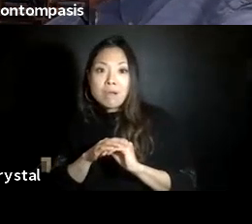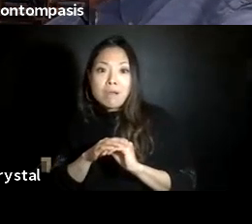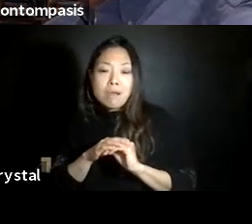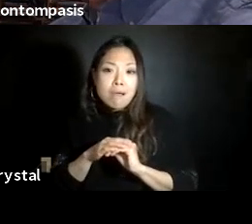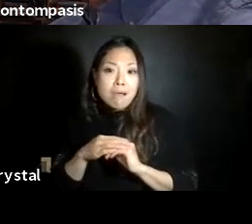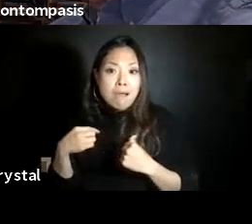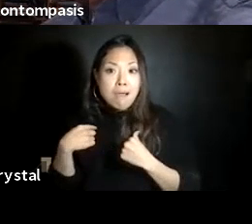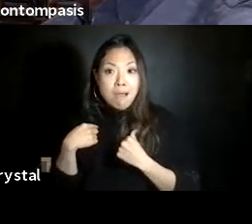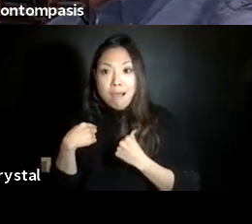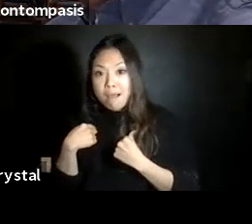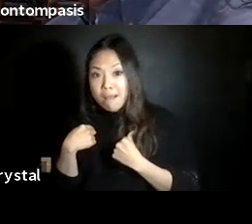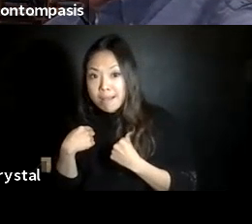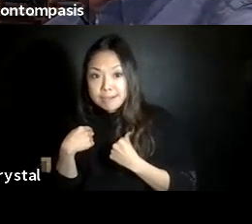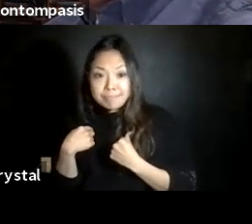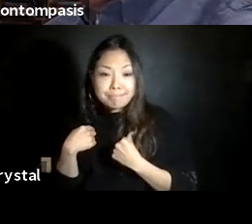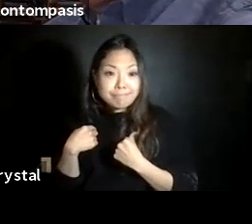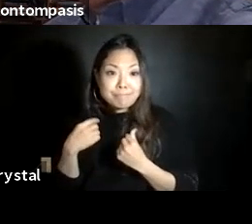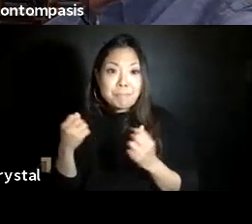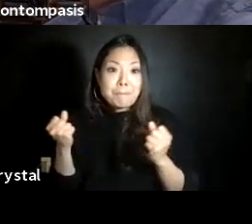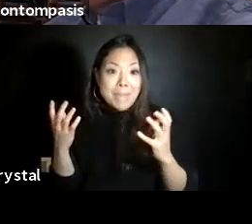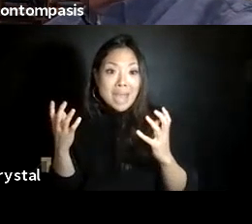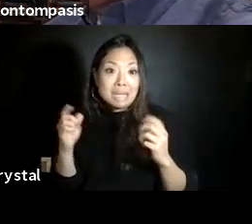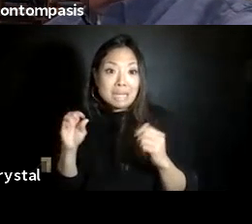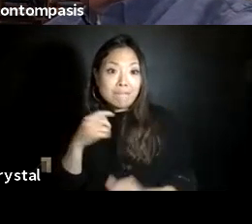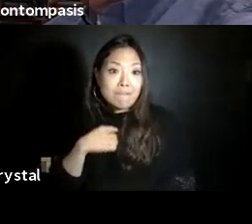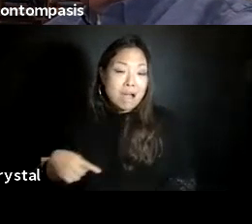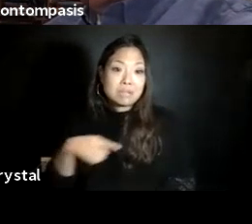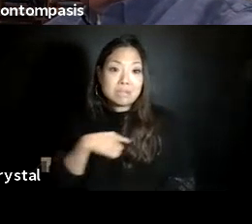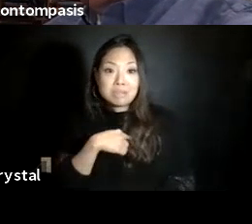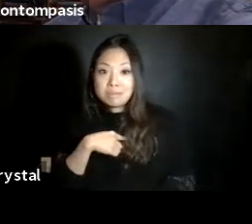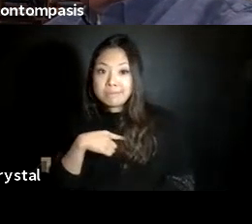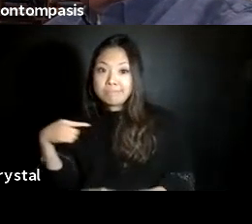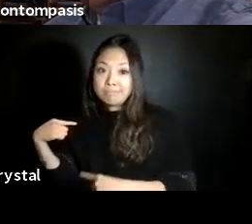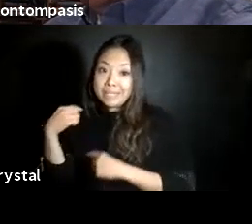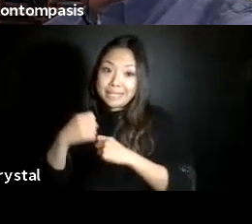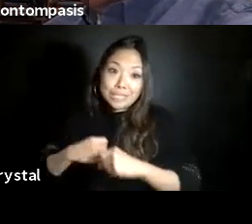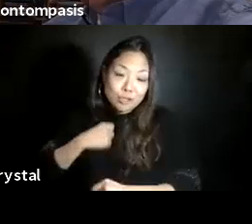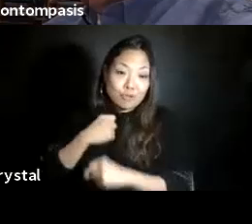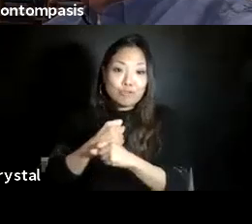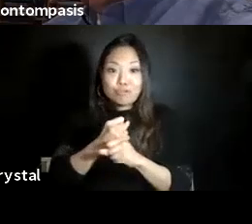are, many of us have spent years researching this topic.